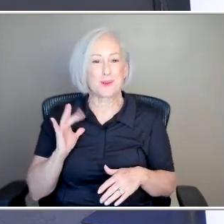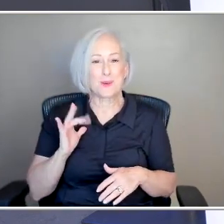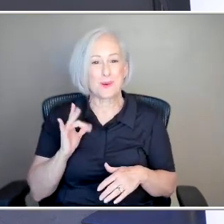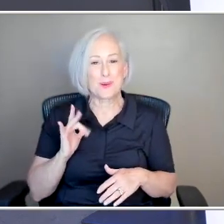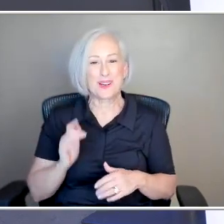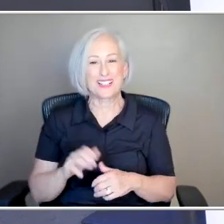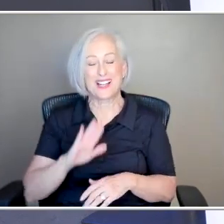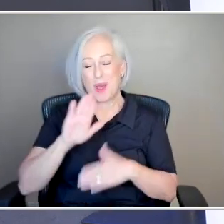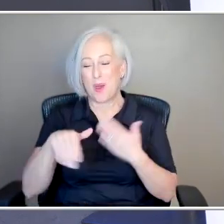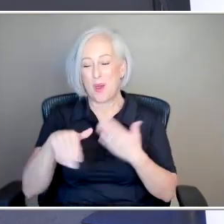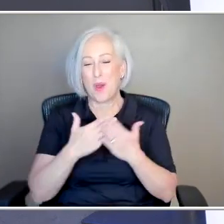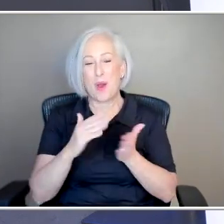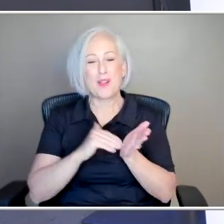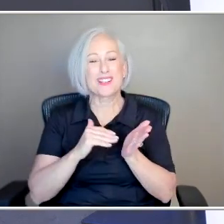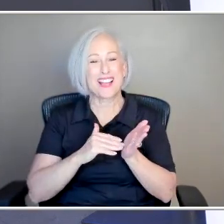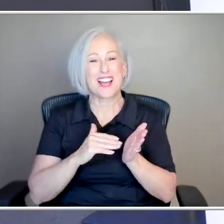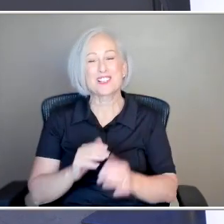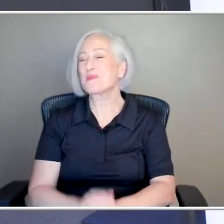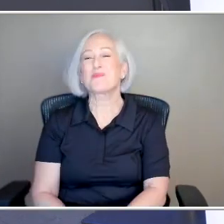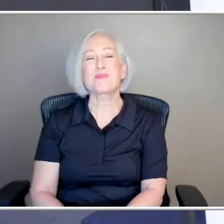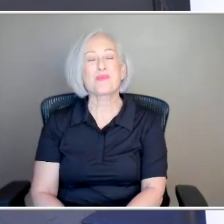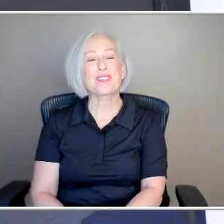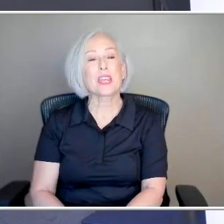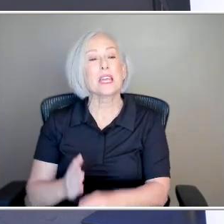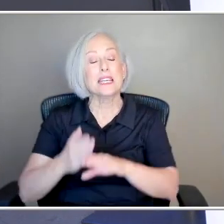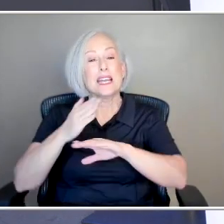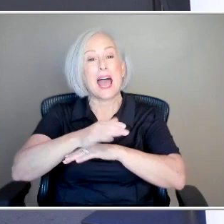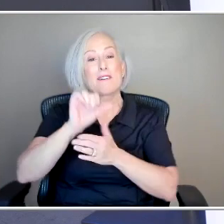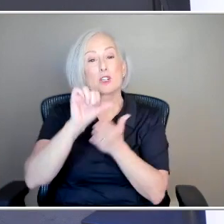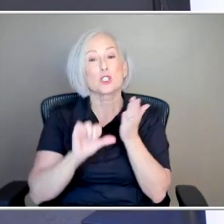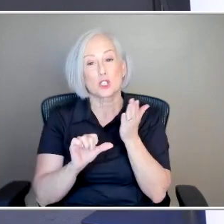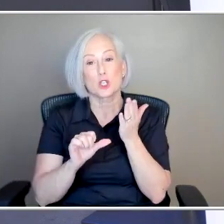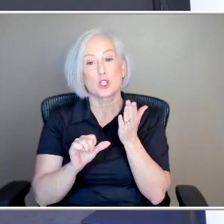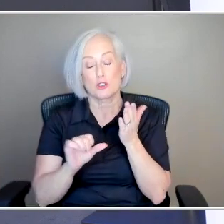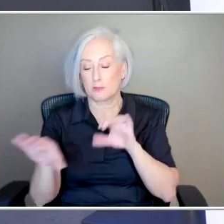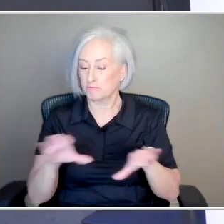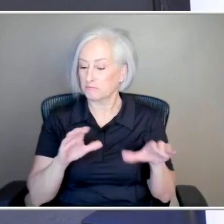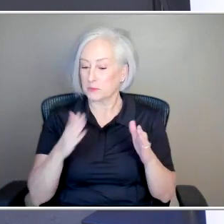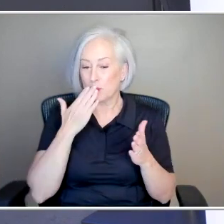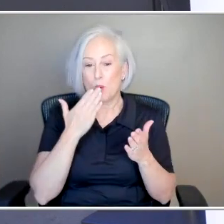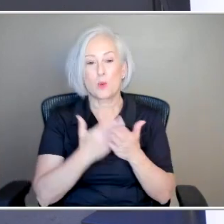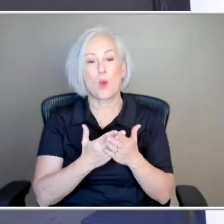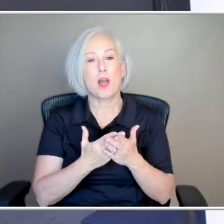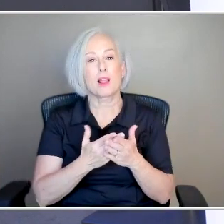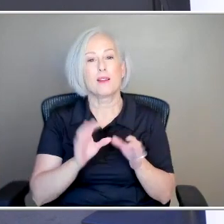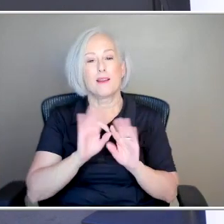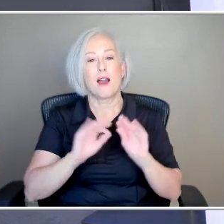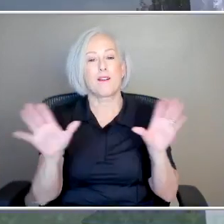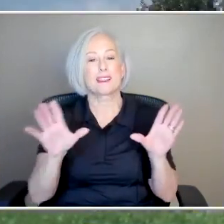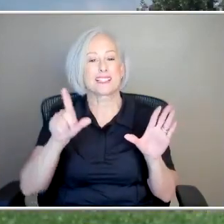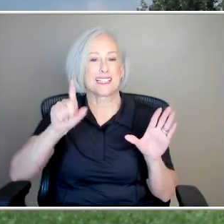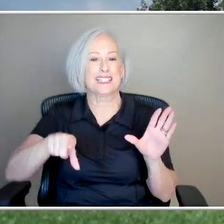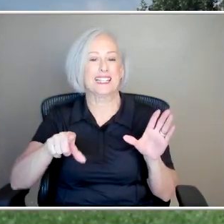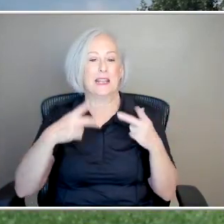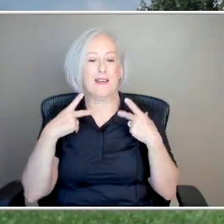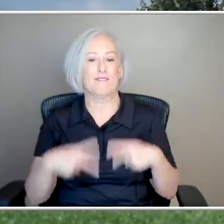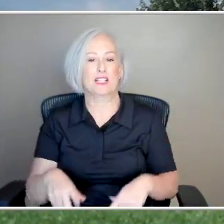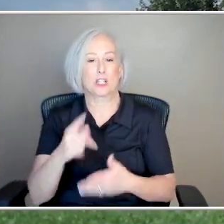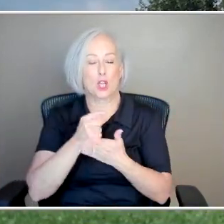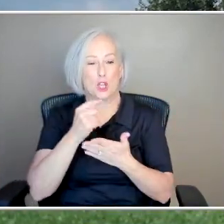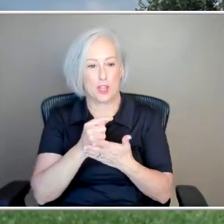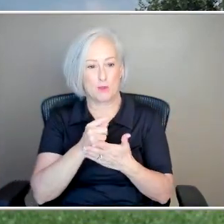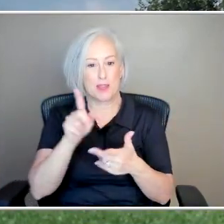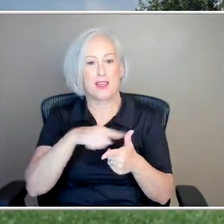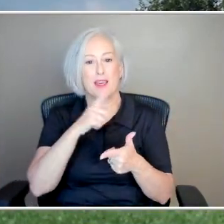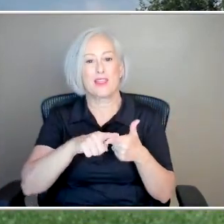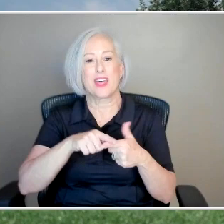are. So after this surgery, it went well for Zach, but of course he needed physical therapy. And then it was time to get back to the